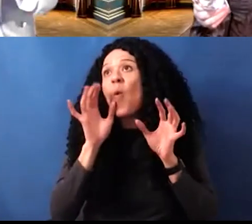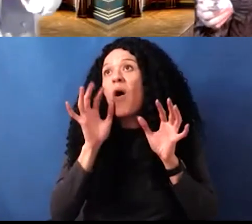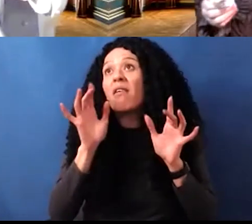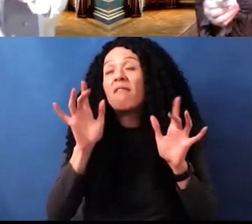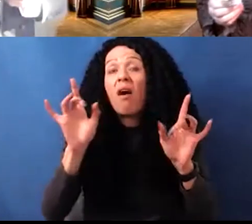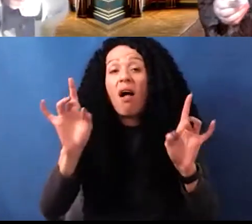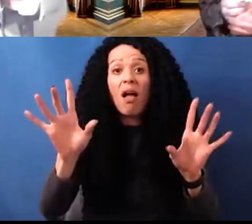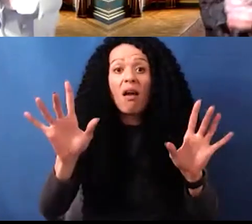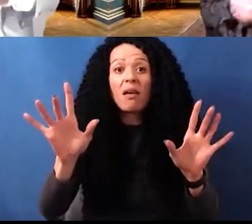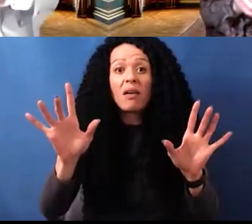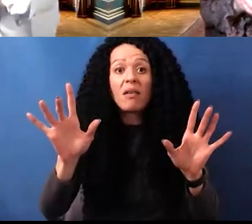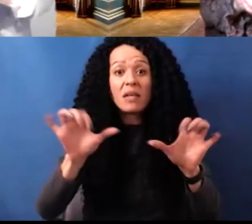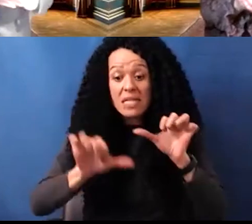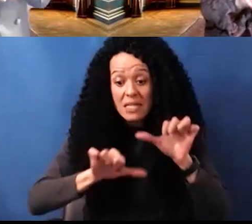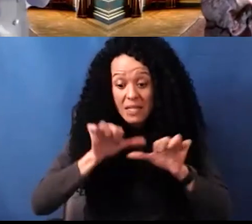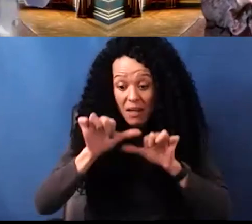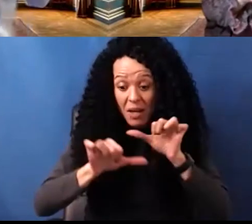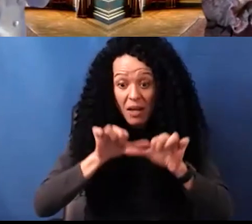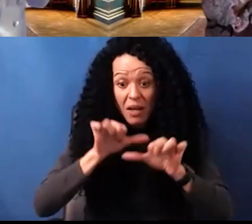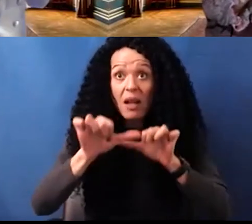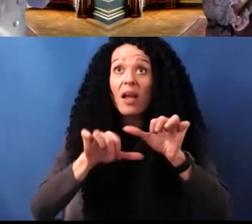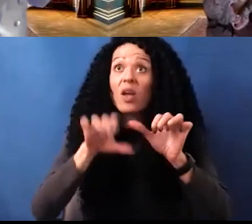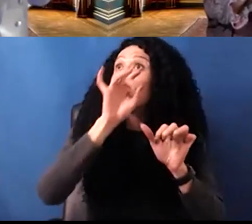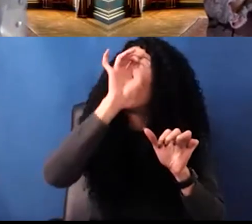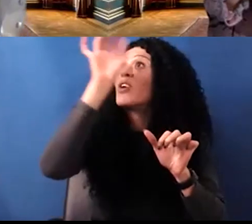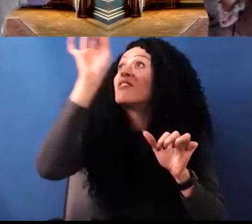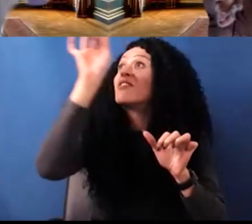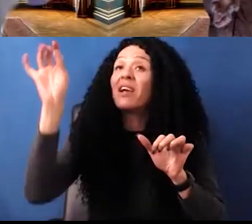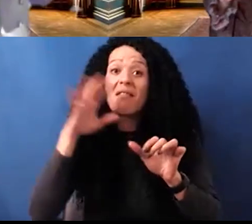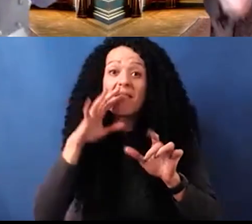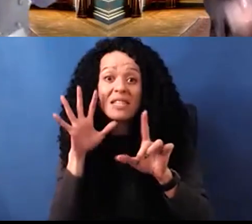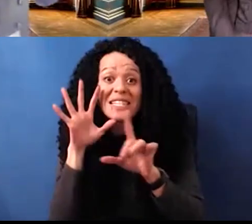wonderful series of cosmical